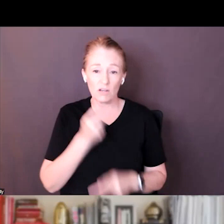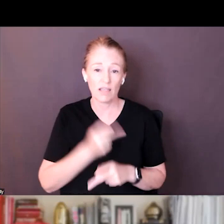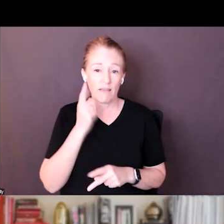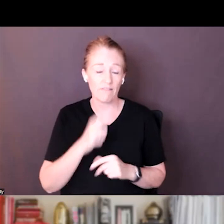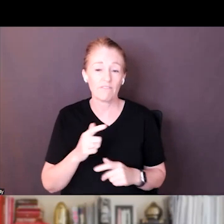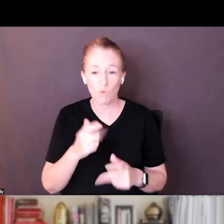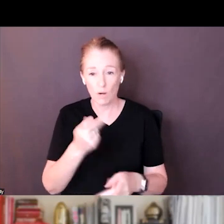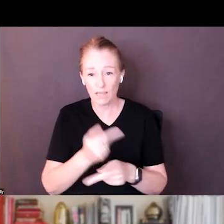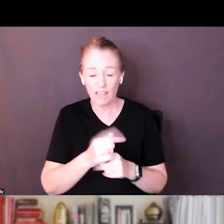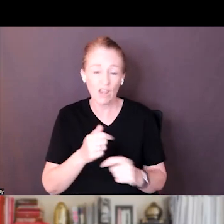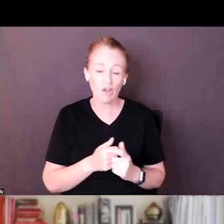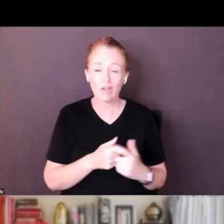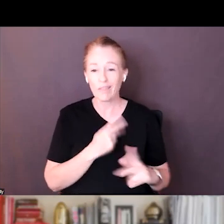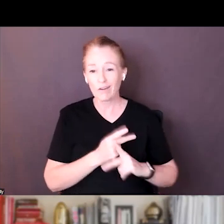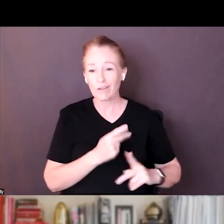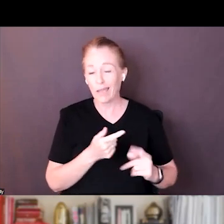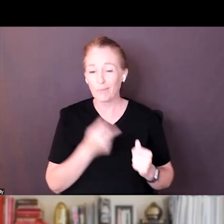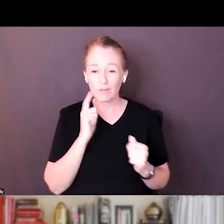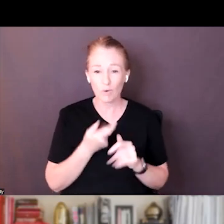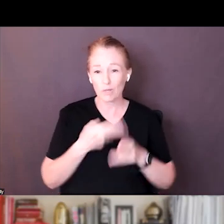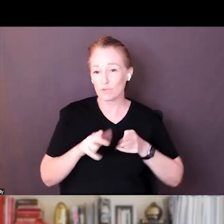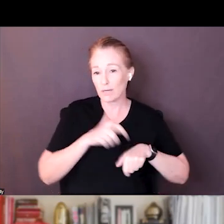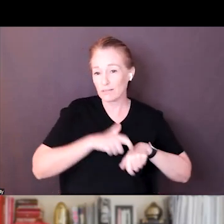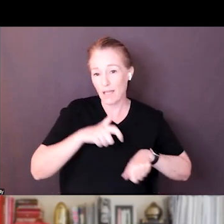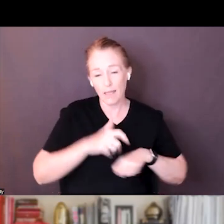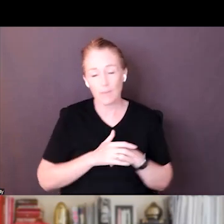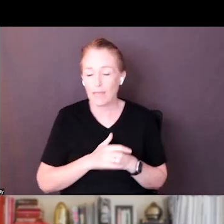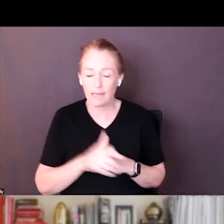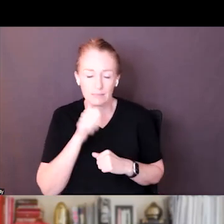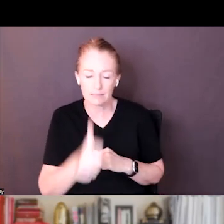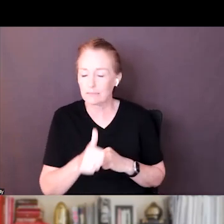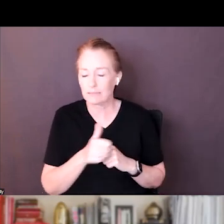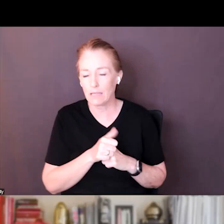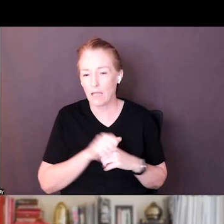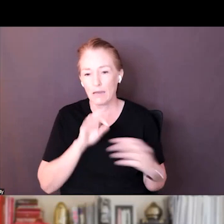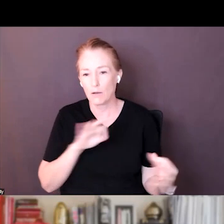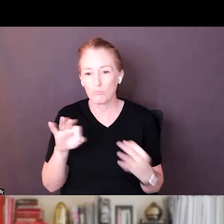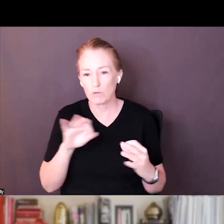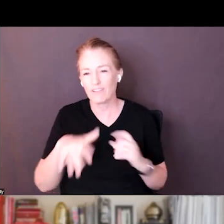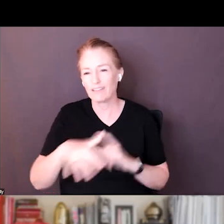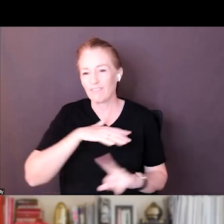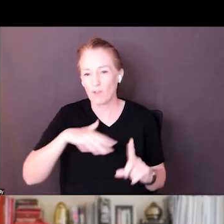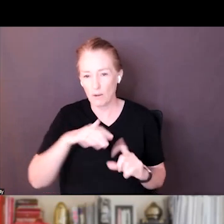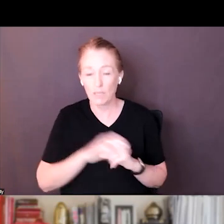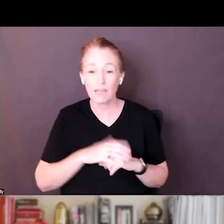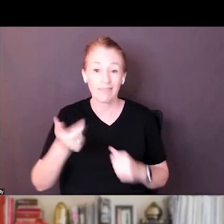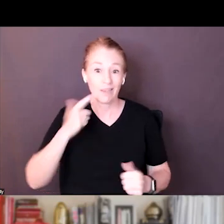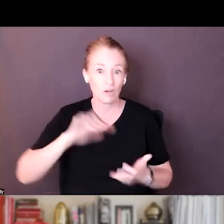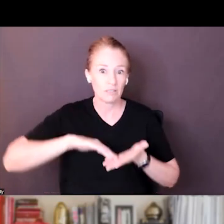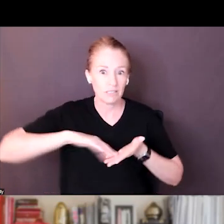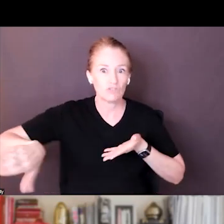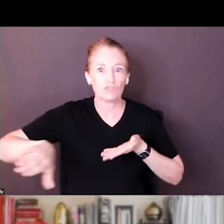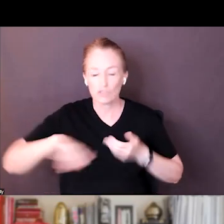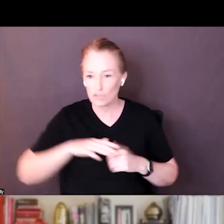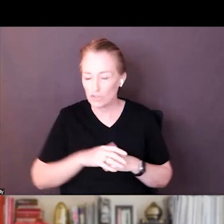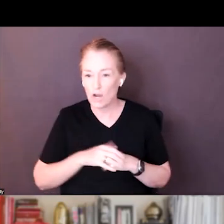or a psychiatric crisis center. It's not an ideal environment frequently, and often they get discharged at the soonest possible moment before they've really